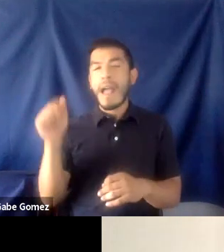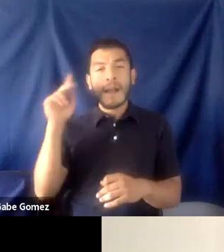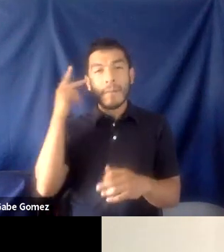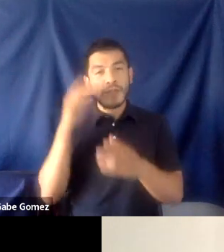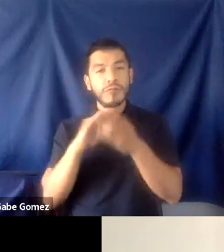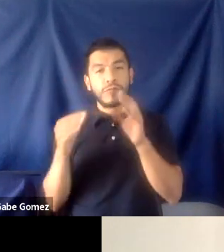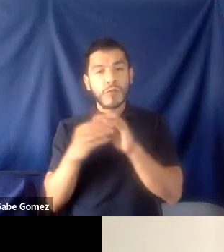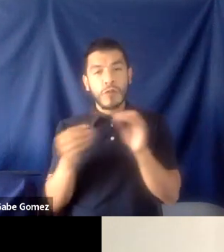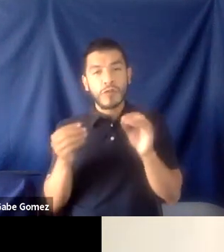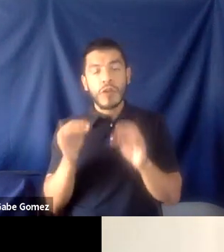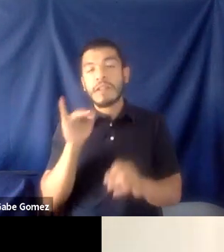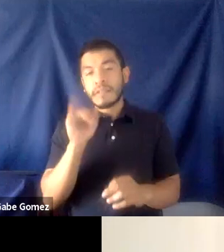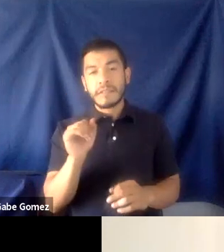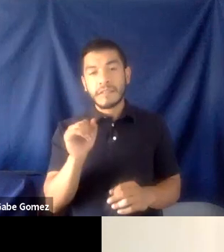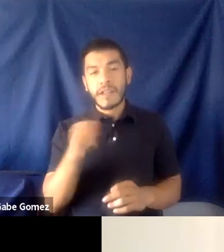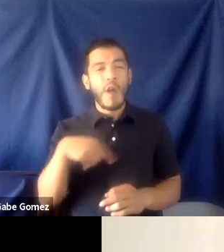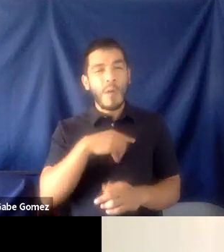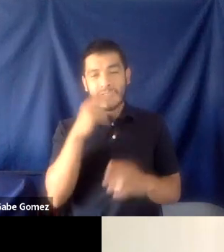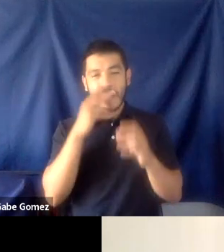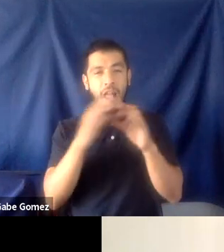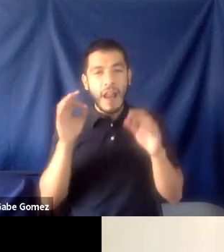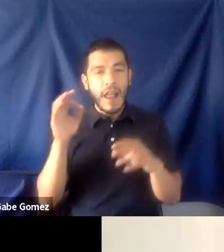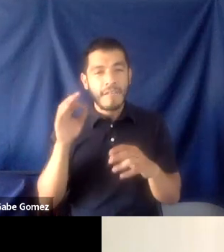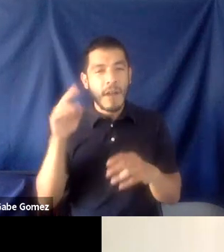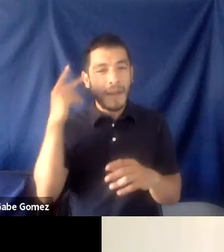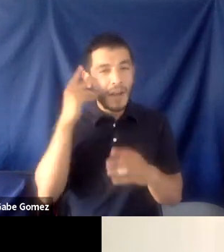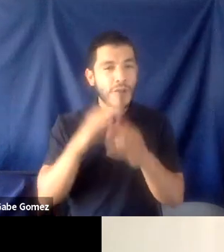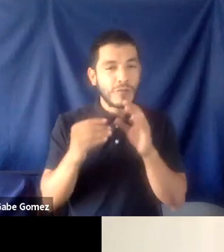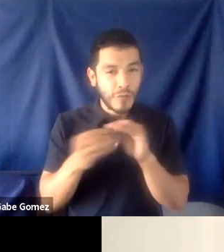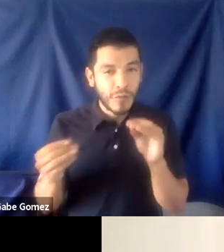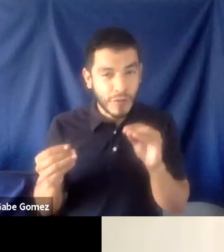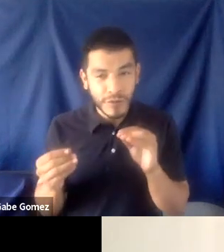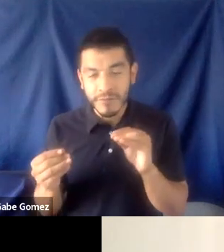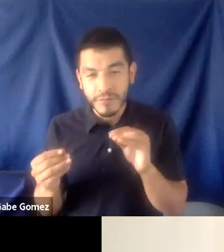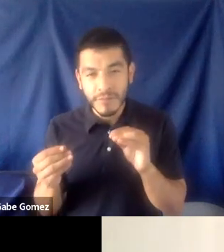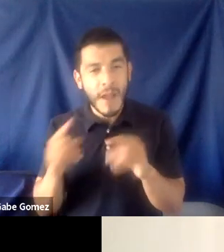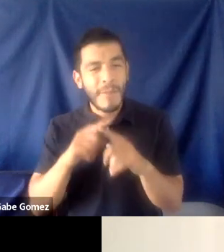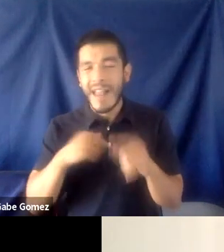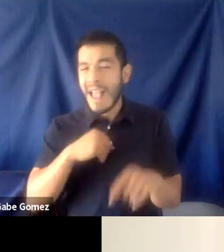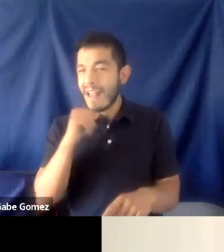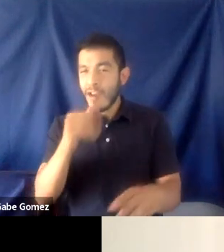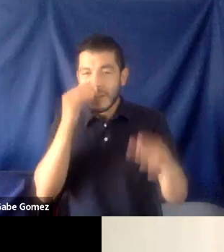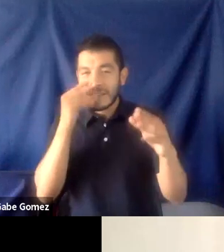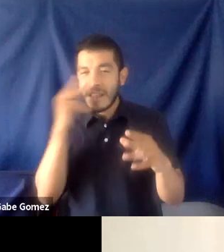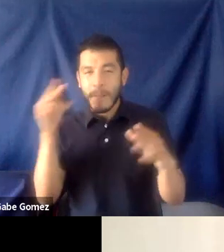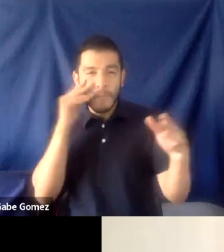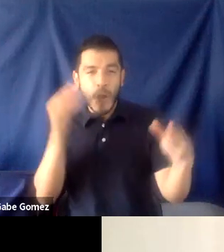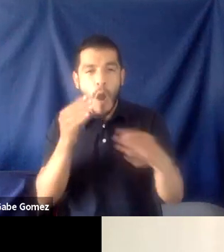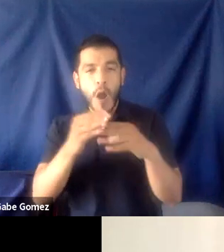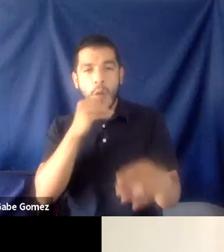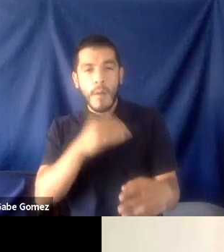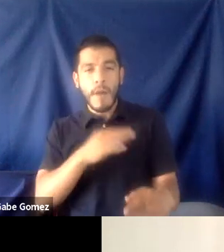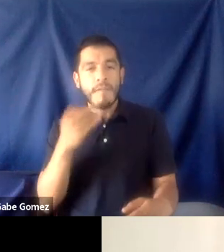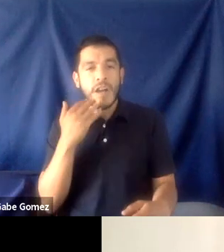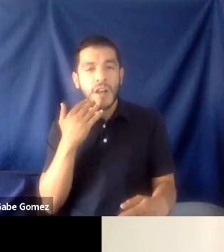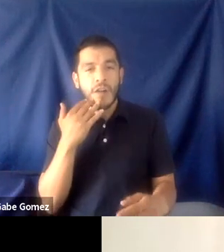story, is we see a lot of political stories, but we don't necessarily see them focusing on women of color. And in this piece, we were